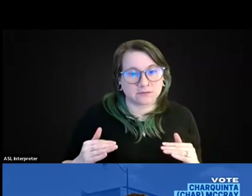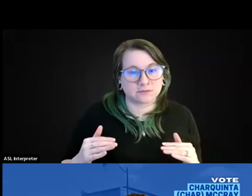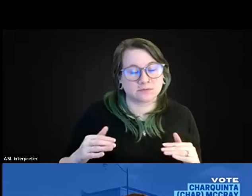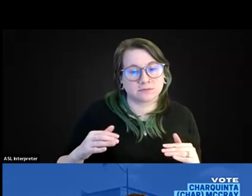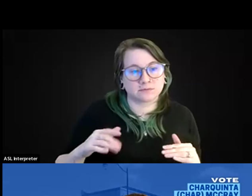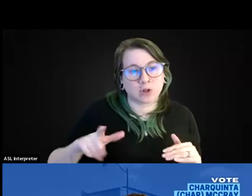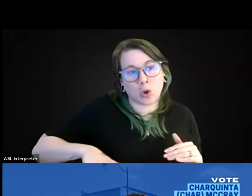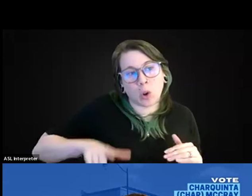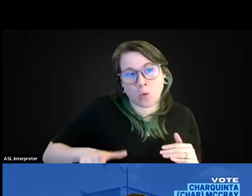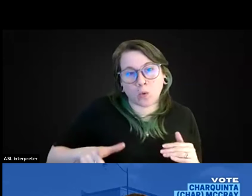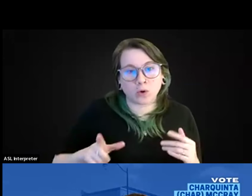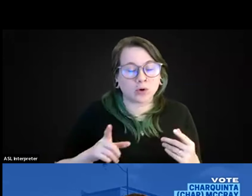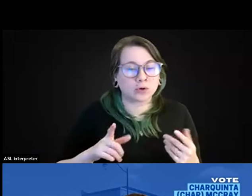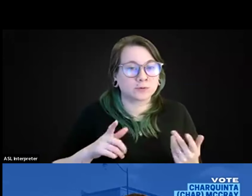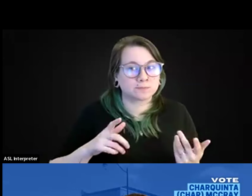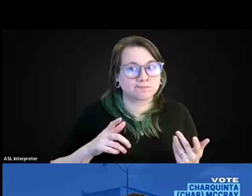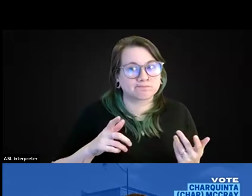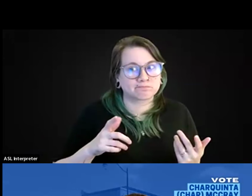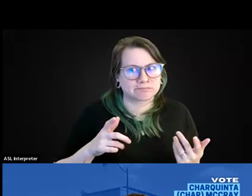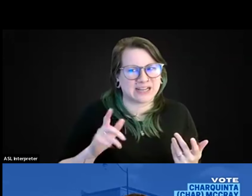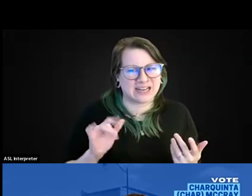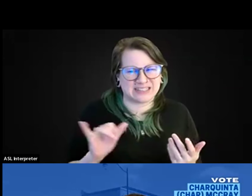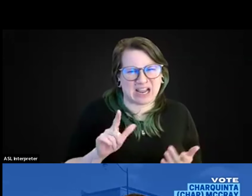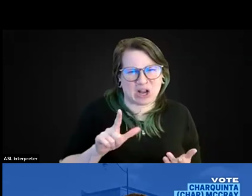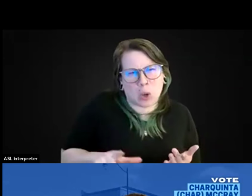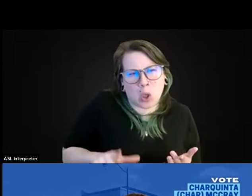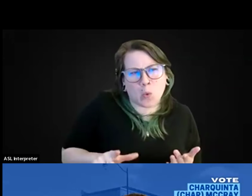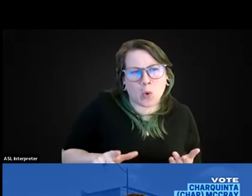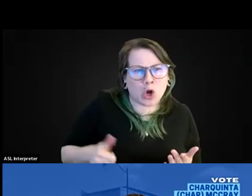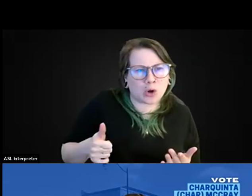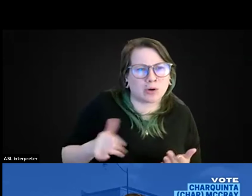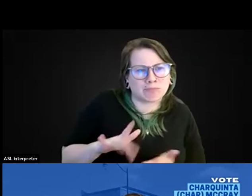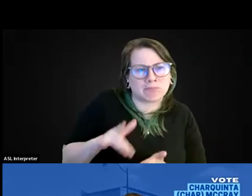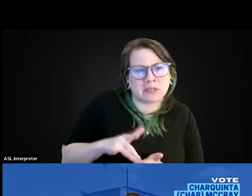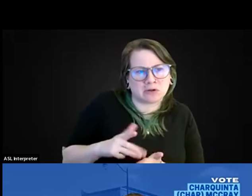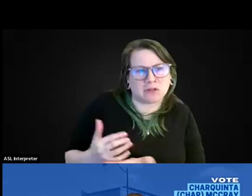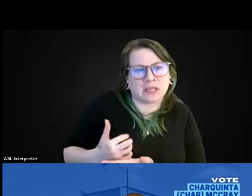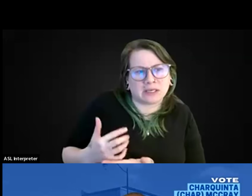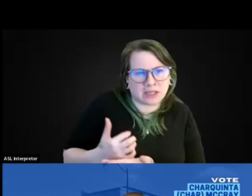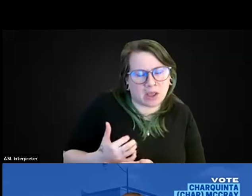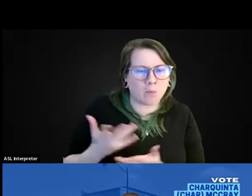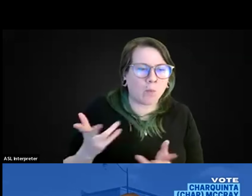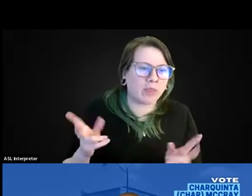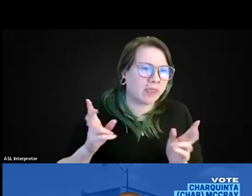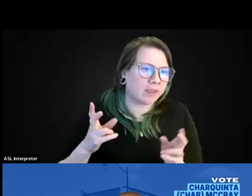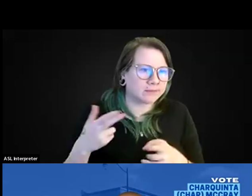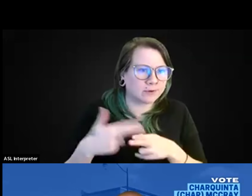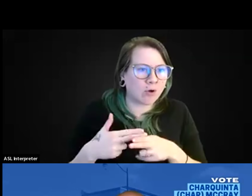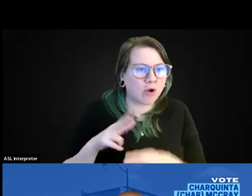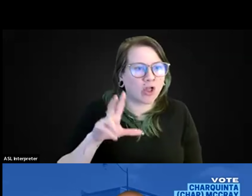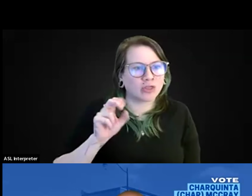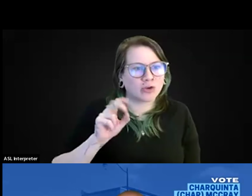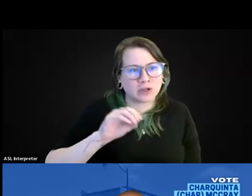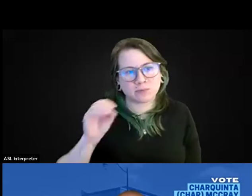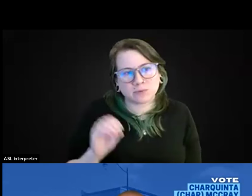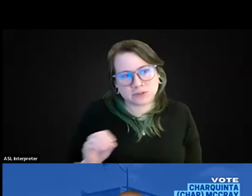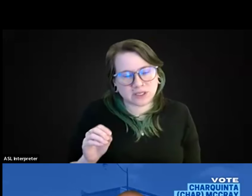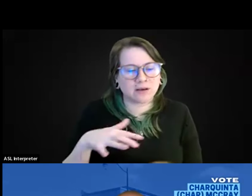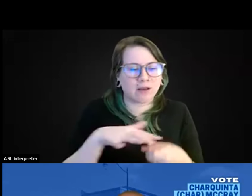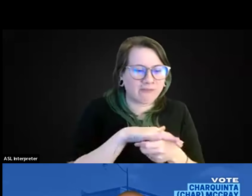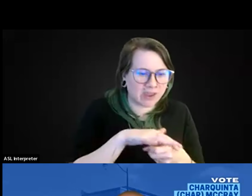the lower to, and it's actually lower middle income. So what they call 30% of area median income